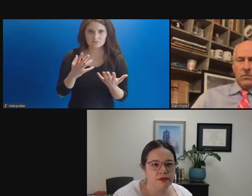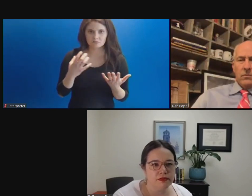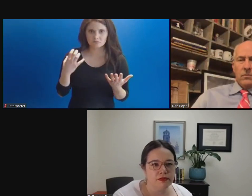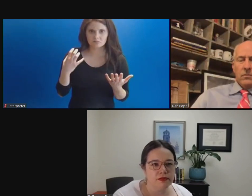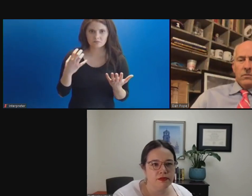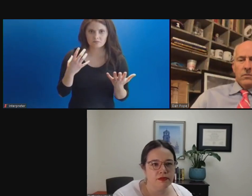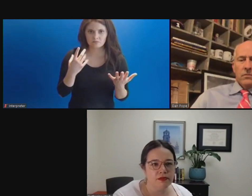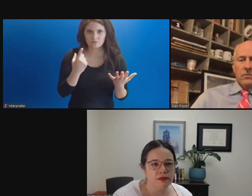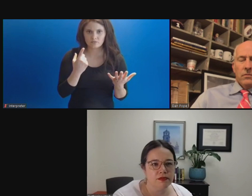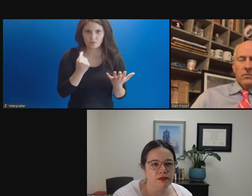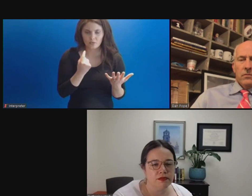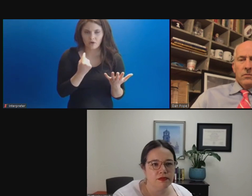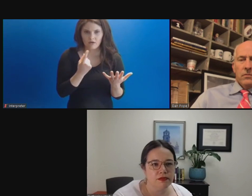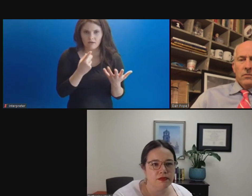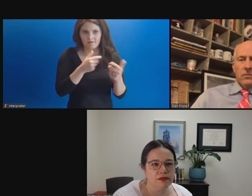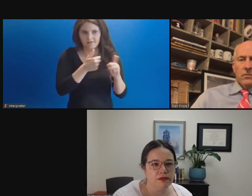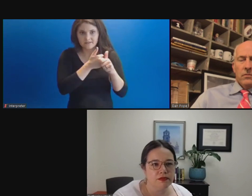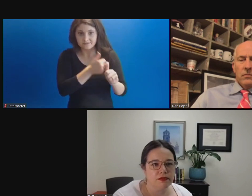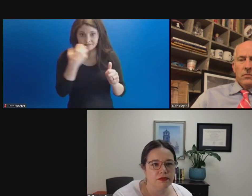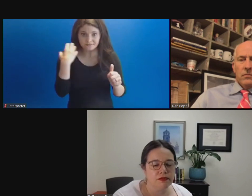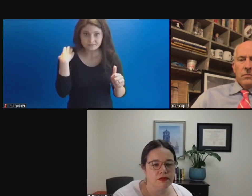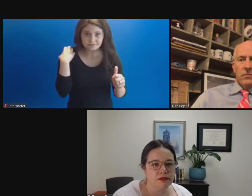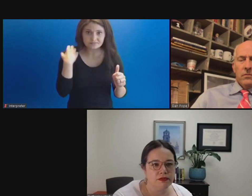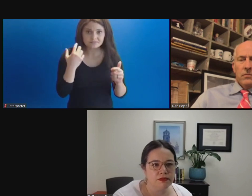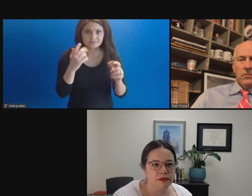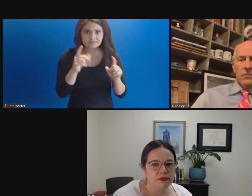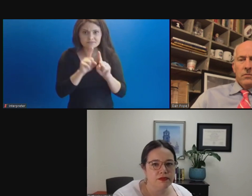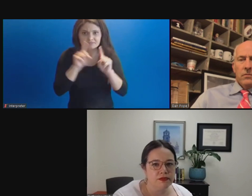should all come in and not practice the social distancing?